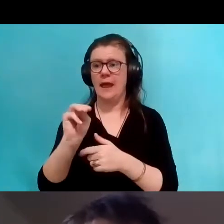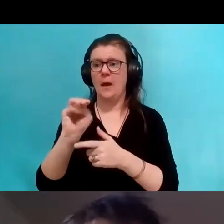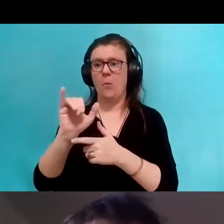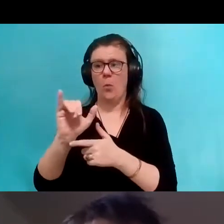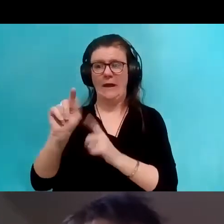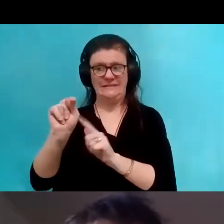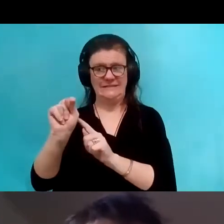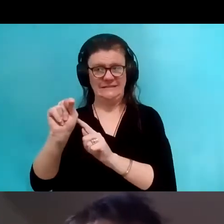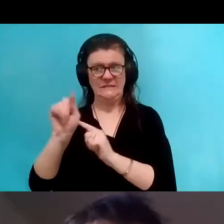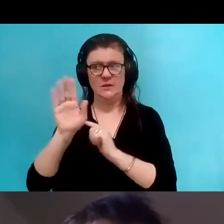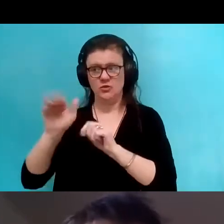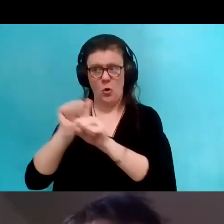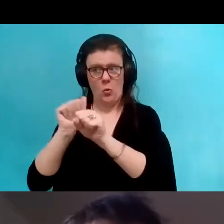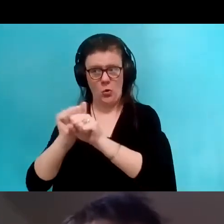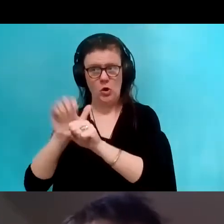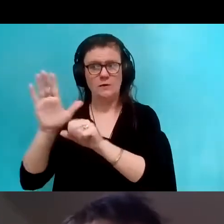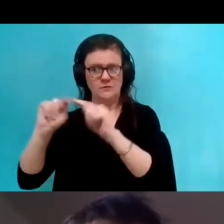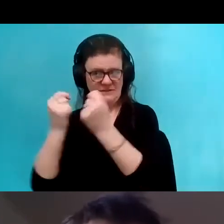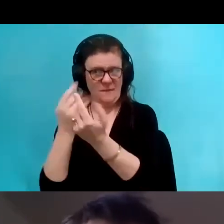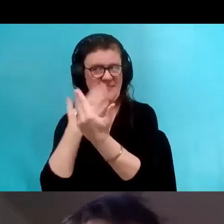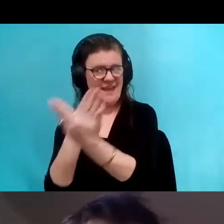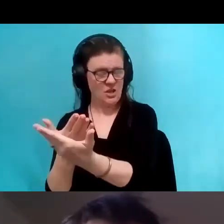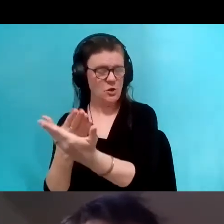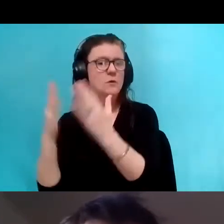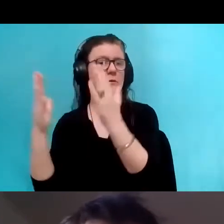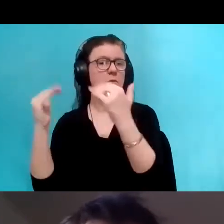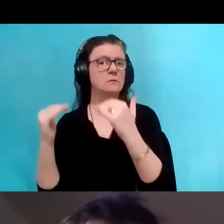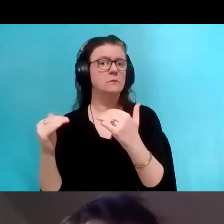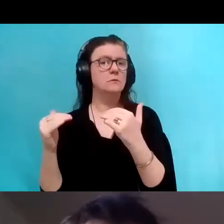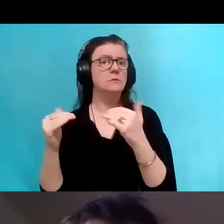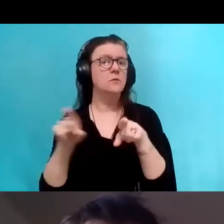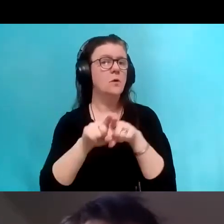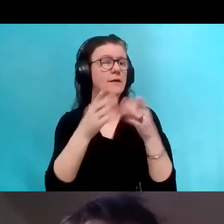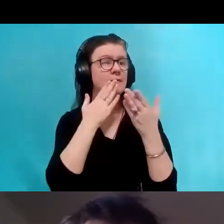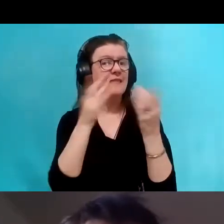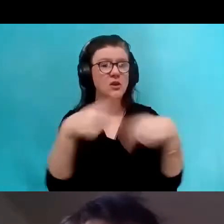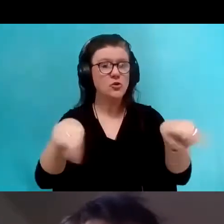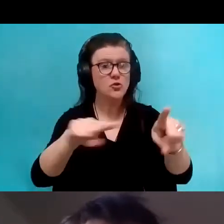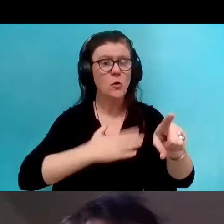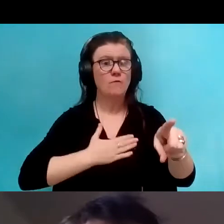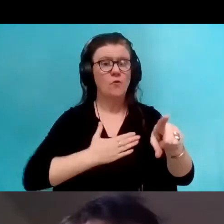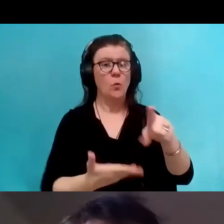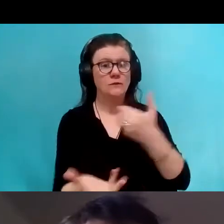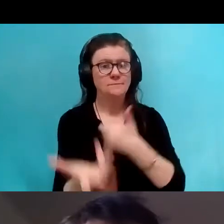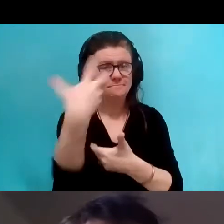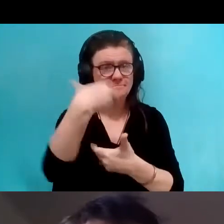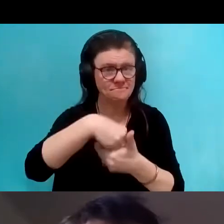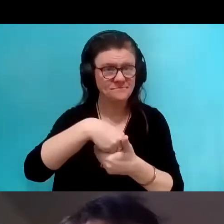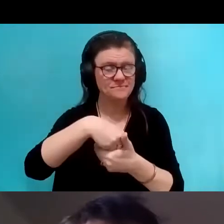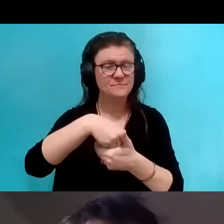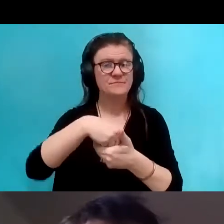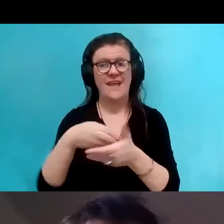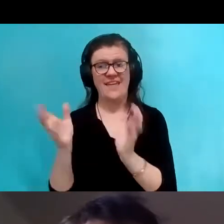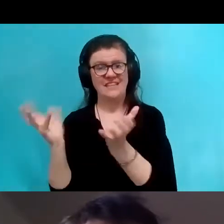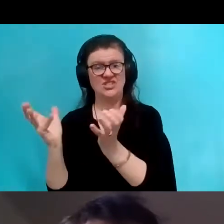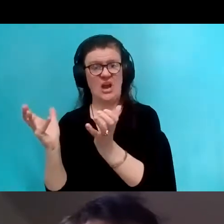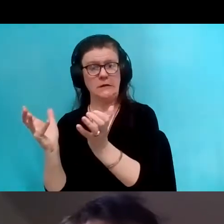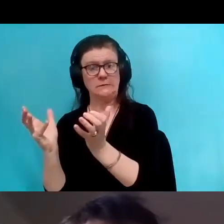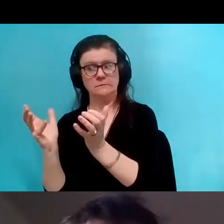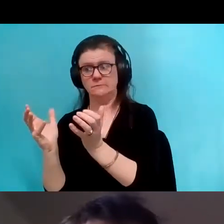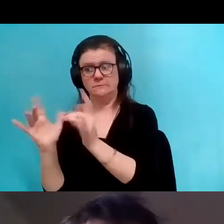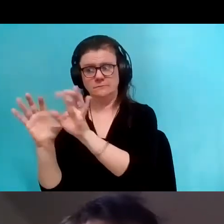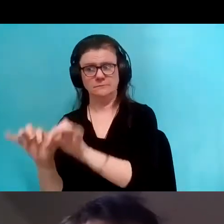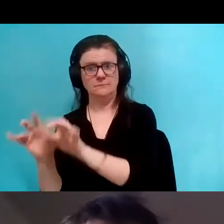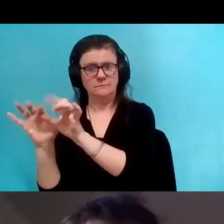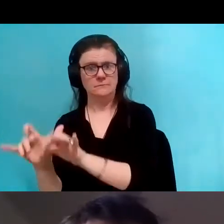teams for all your work behind the scenes. Thank you. And also to all of you for your active engagement in the chat and so